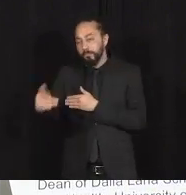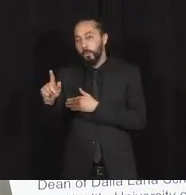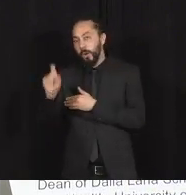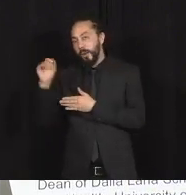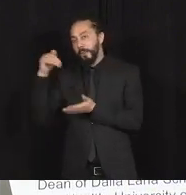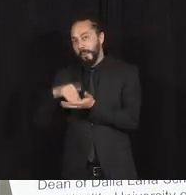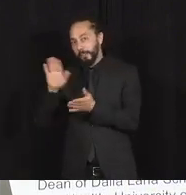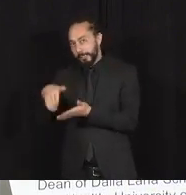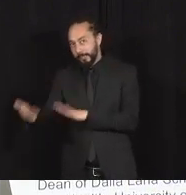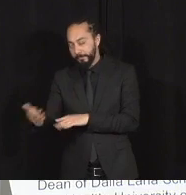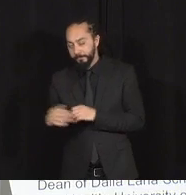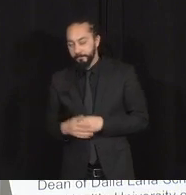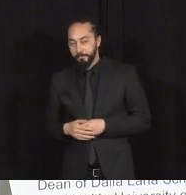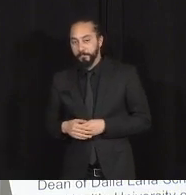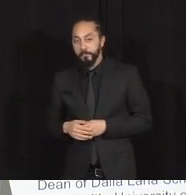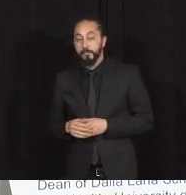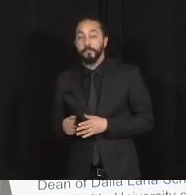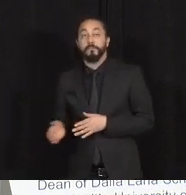clear representation of this.